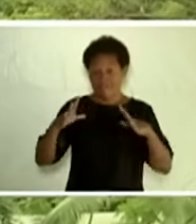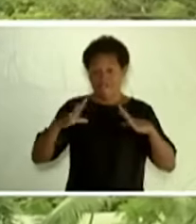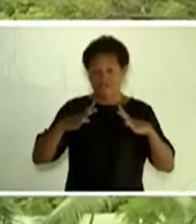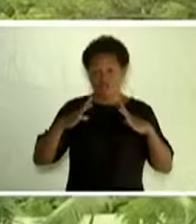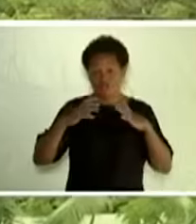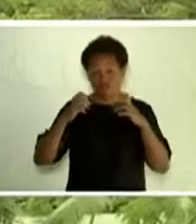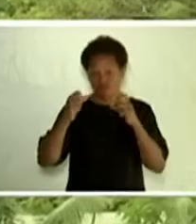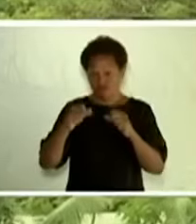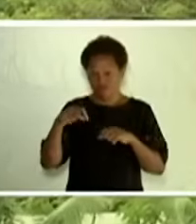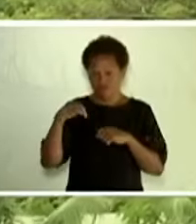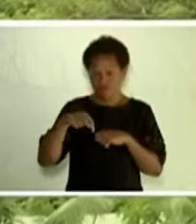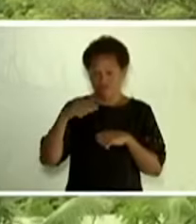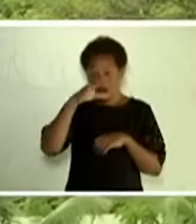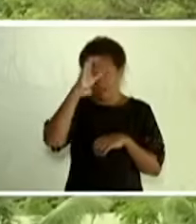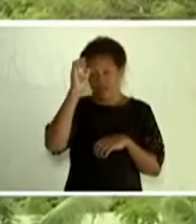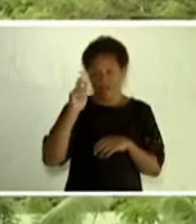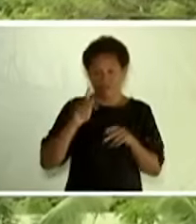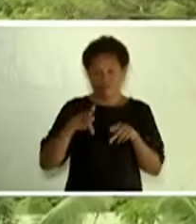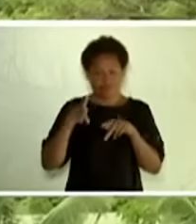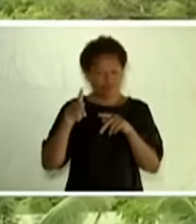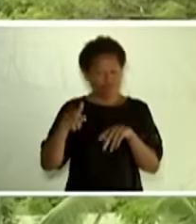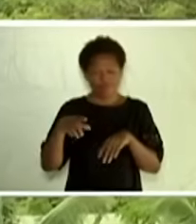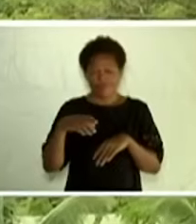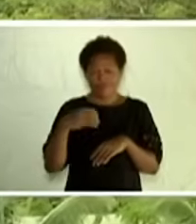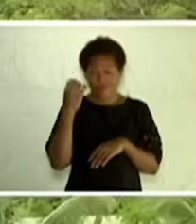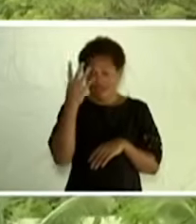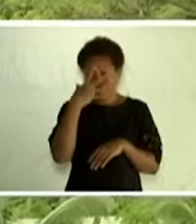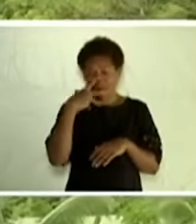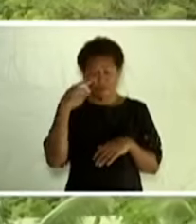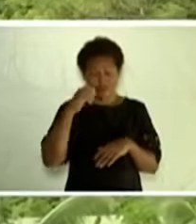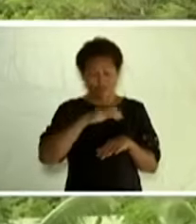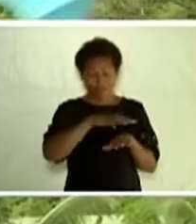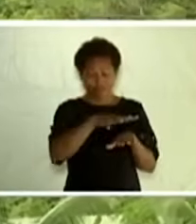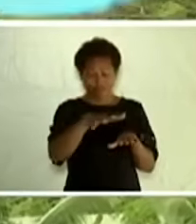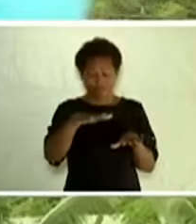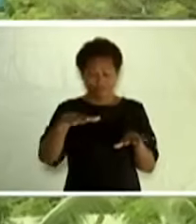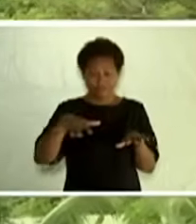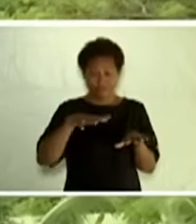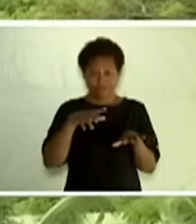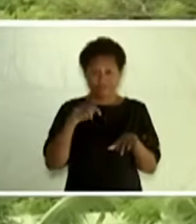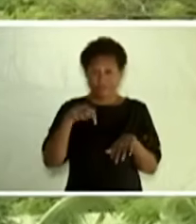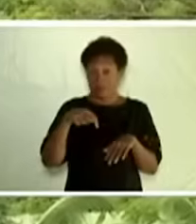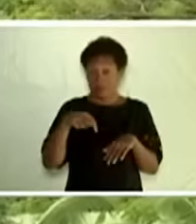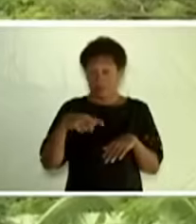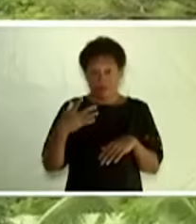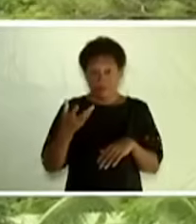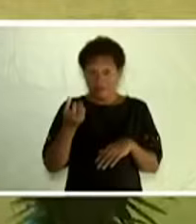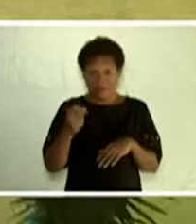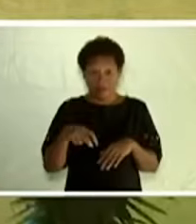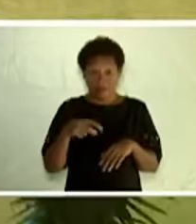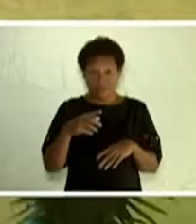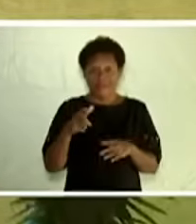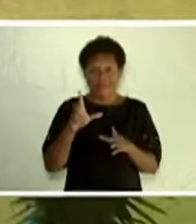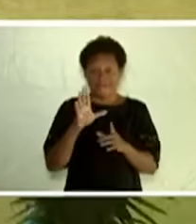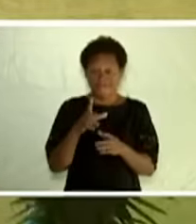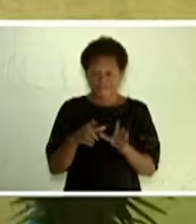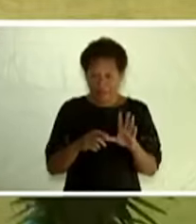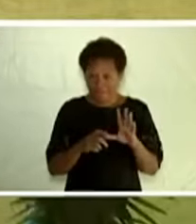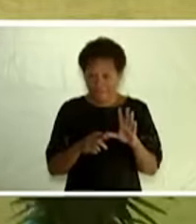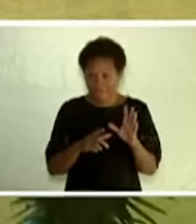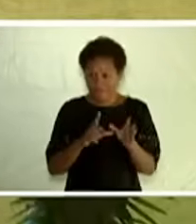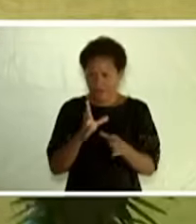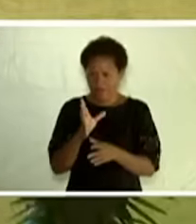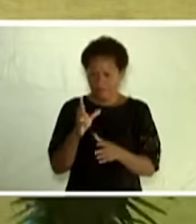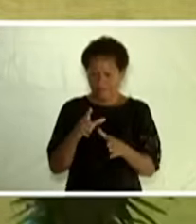narara libong go na Albert Park. Ito to ka ni rere ni Albert Park. Wikim ni na sarsar tumay. Vevembo ito ka na Nonda